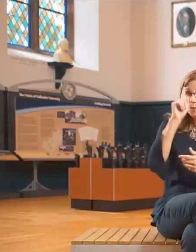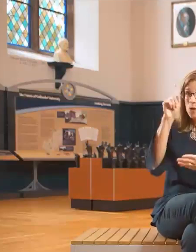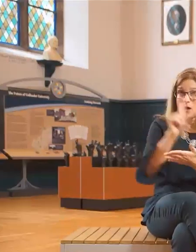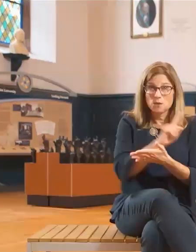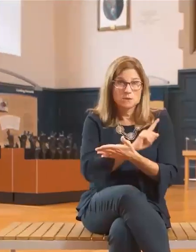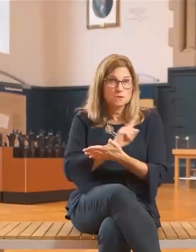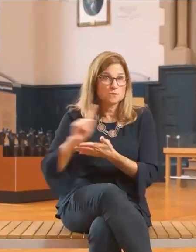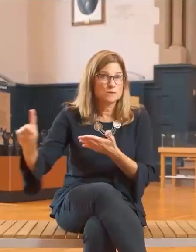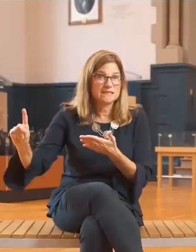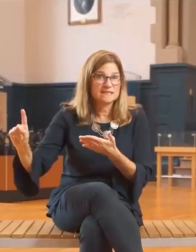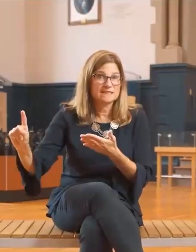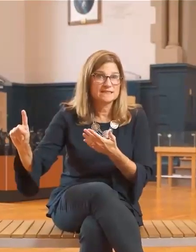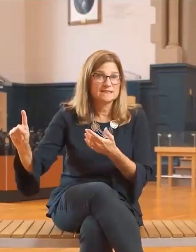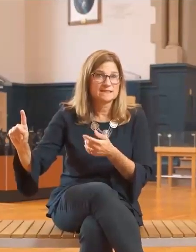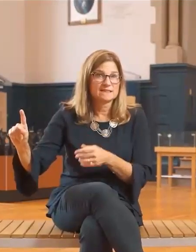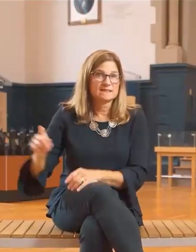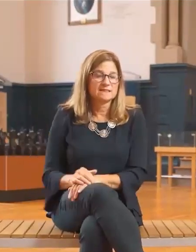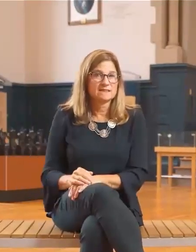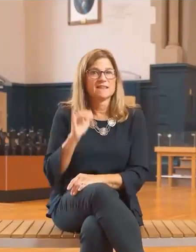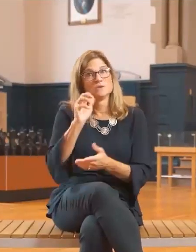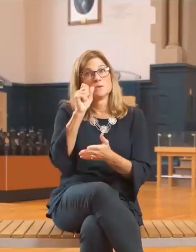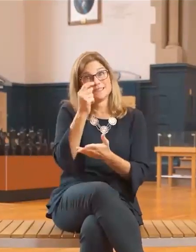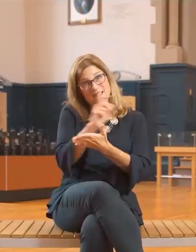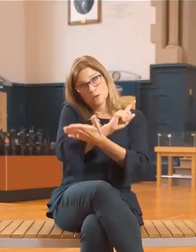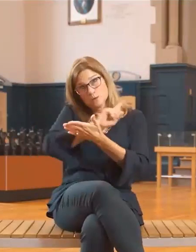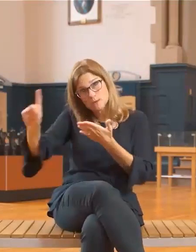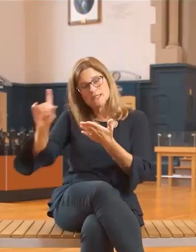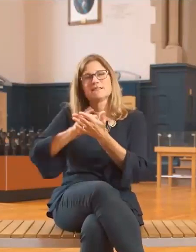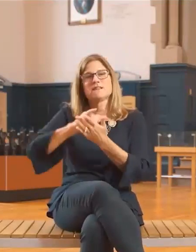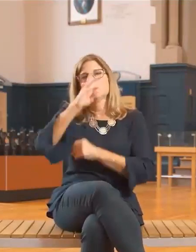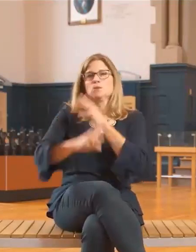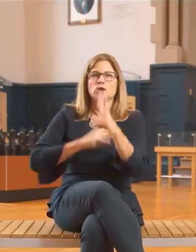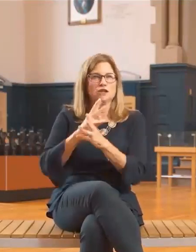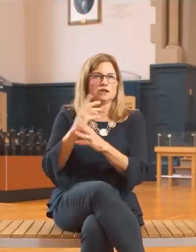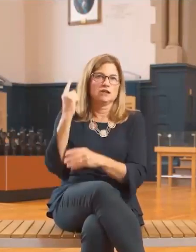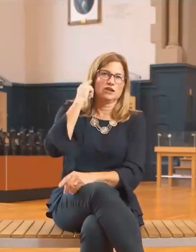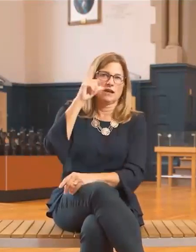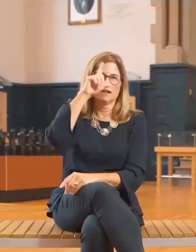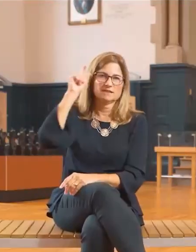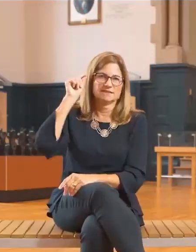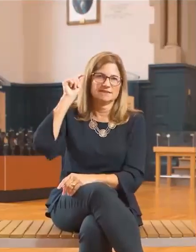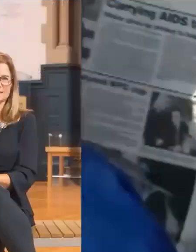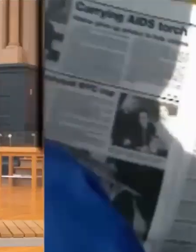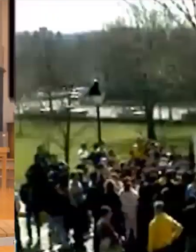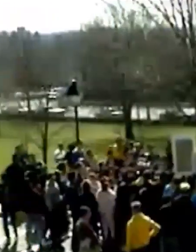that happened within one short week. We call that's the week the world heard Gallaudet.